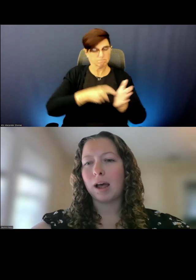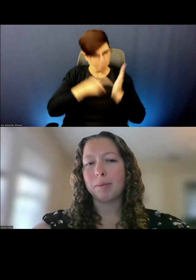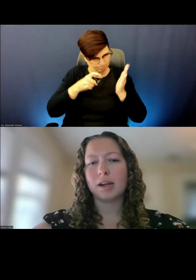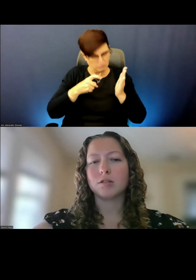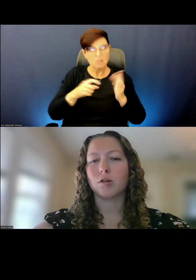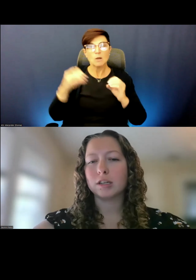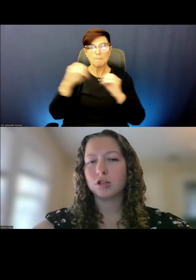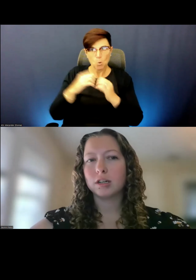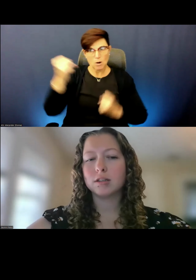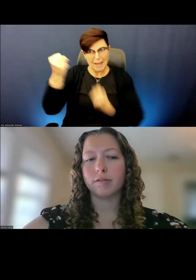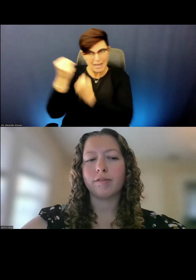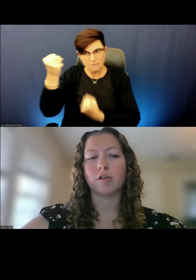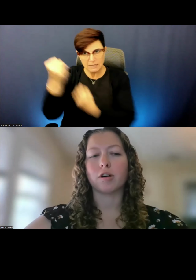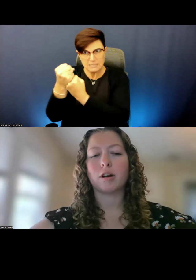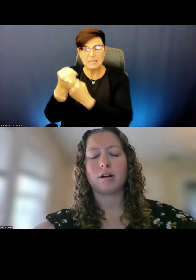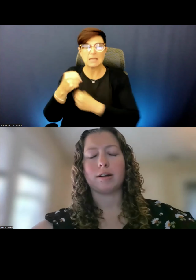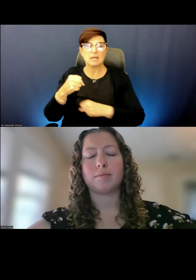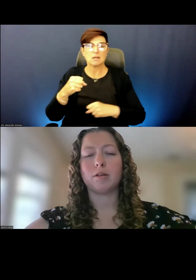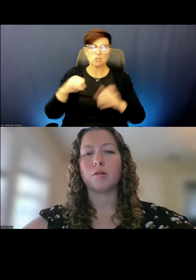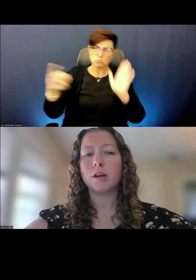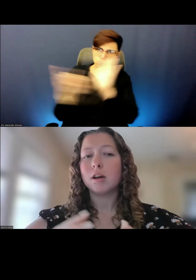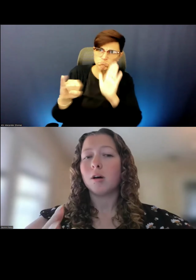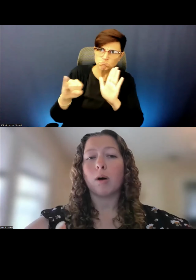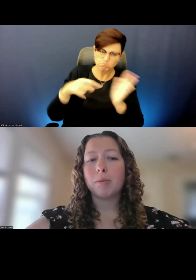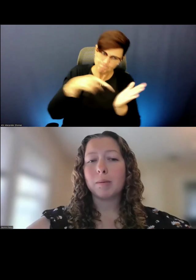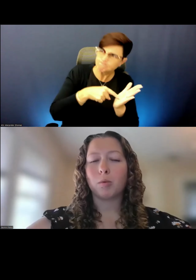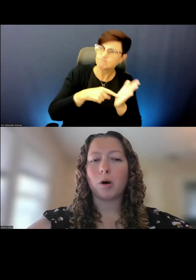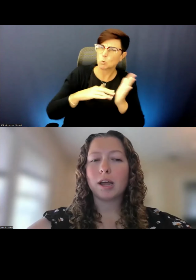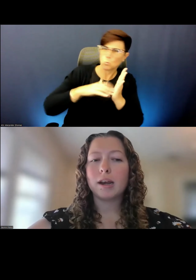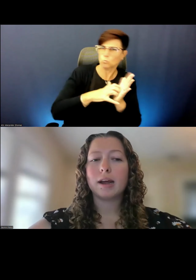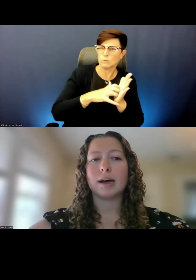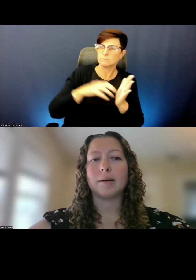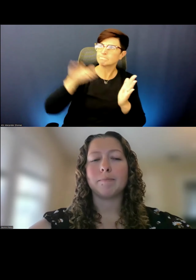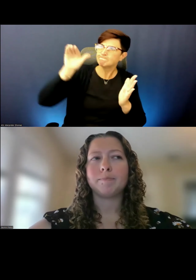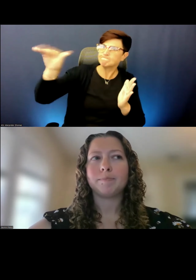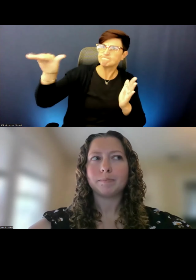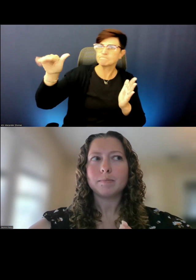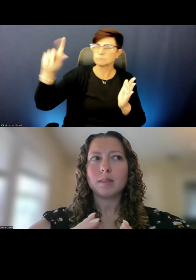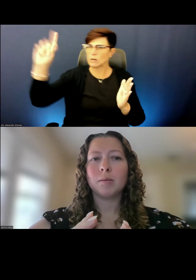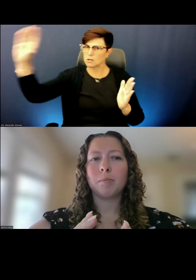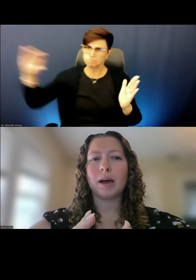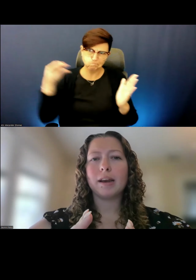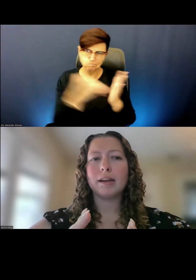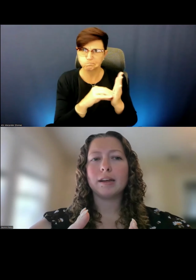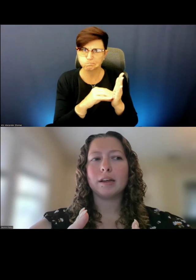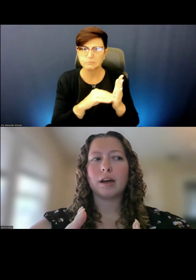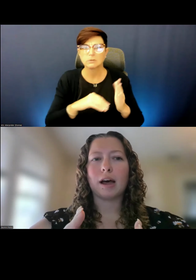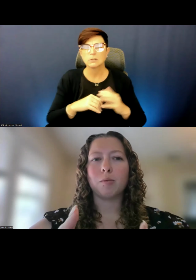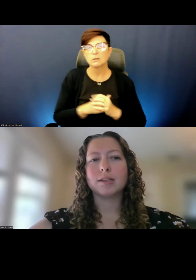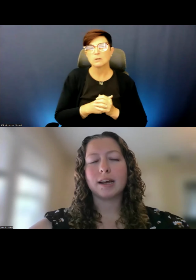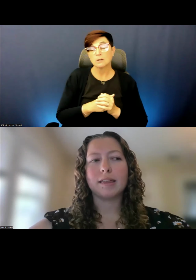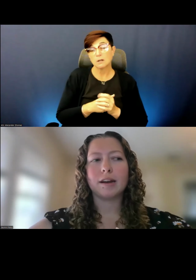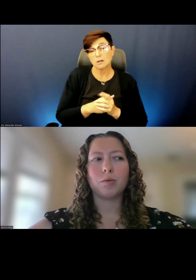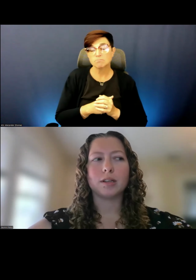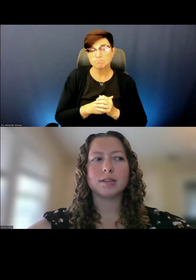investment, and happy to answer questions for what people want. But I